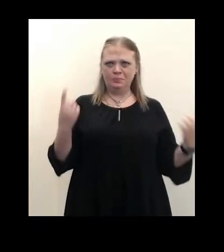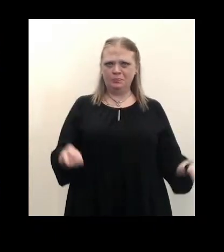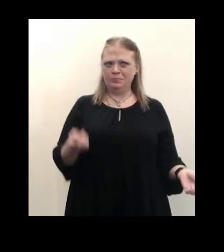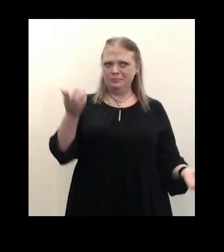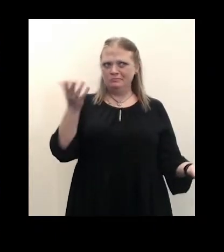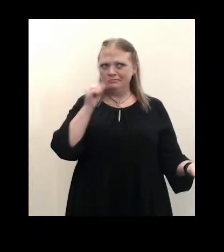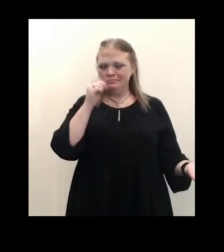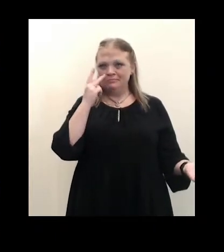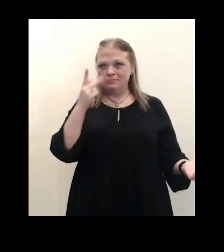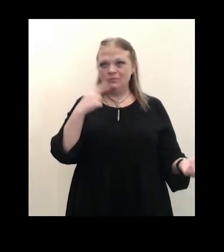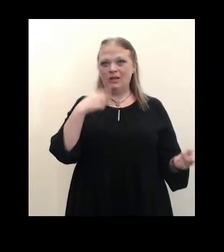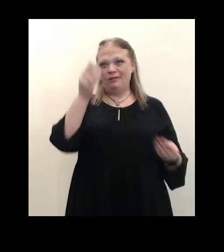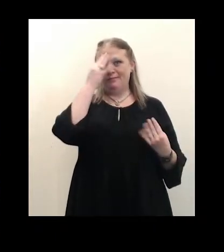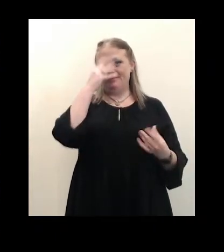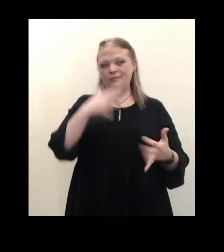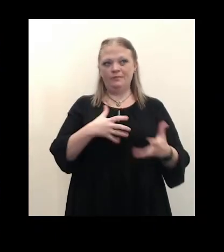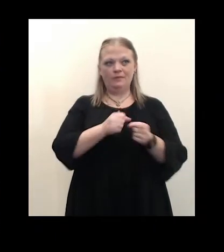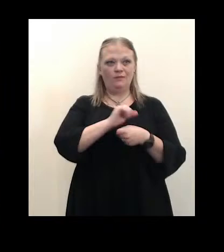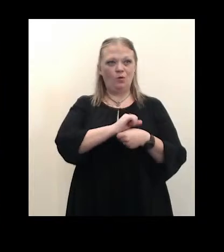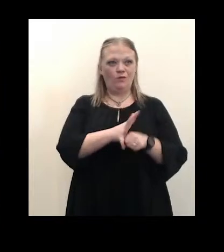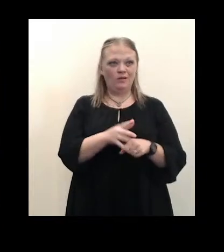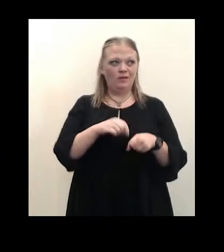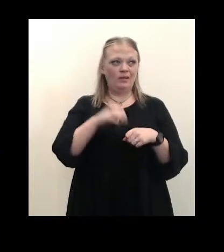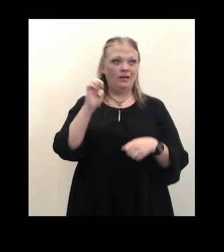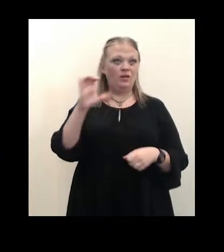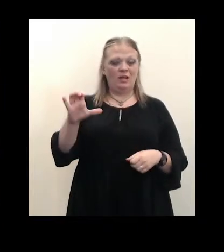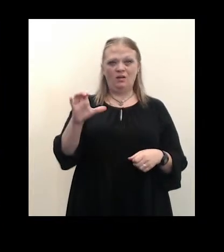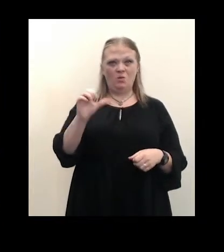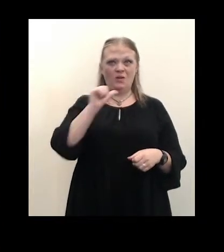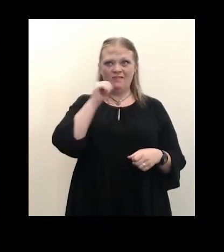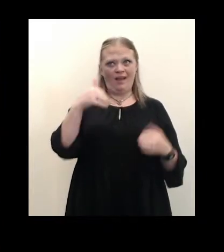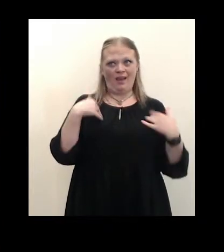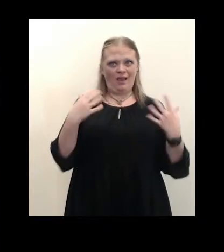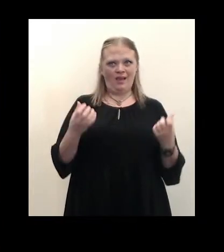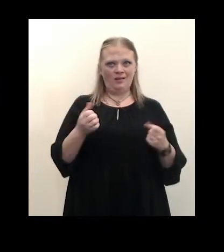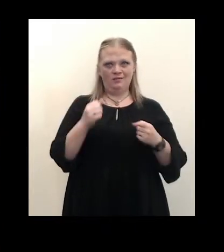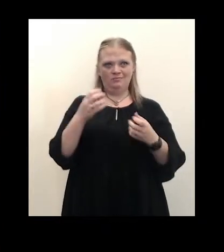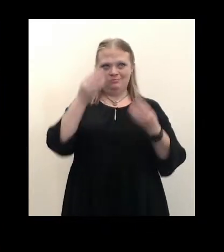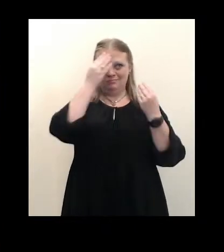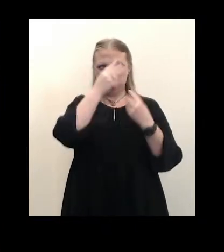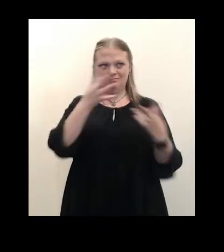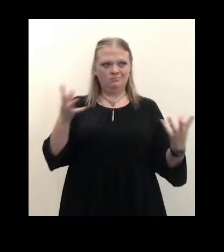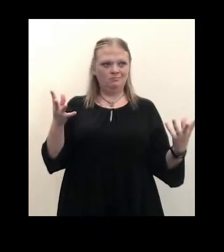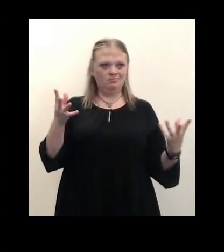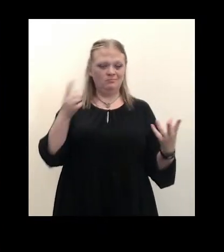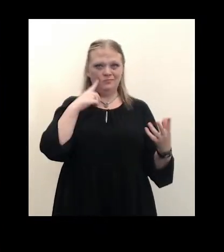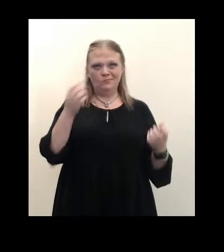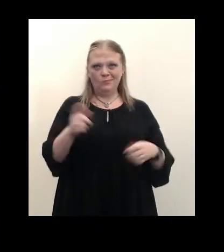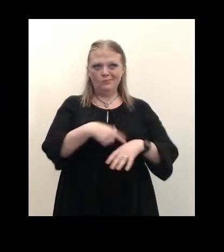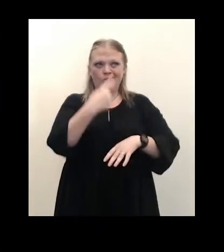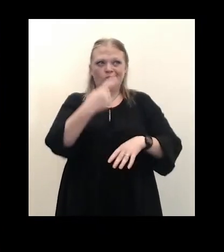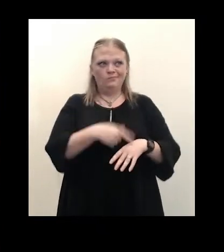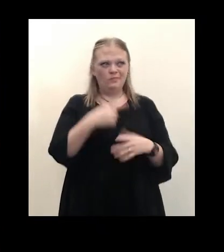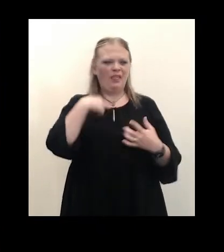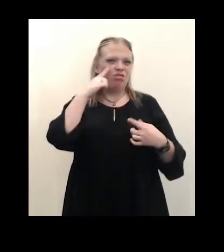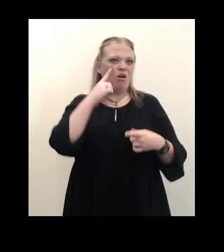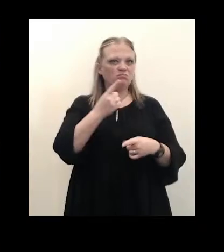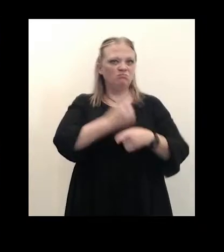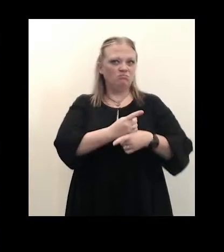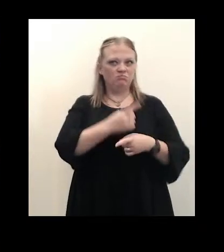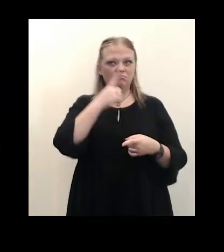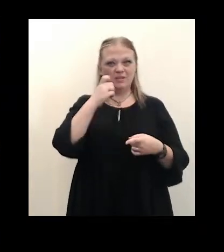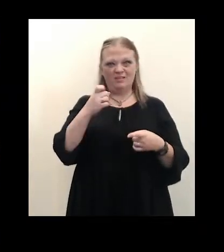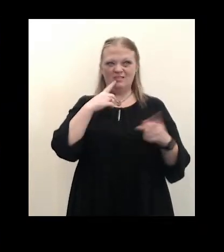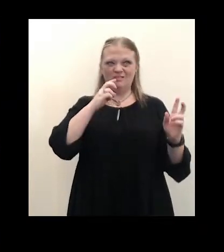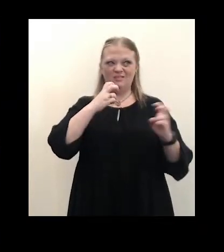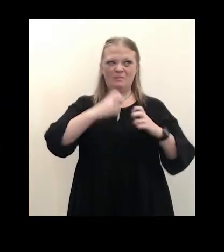on COVID-19 in Erie County, we have not had an update in a number of weeks, and we thought it was appropriate based on some of the issues that we're seeing. Some good news and